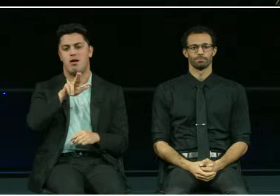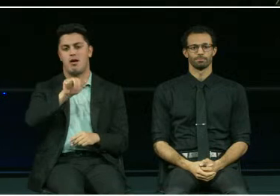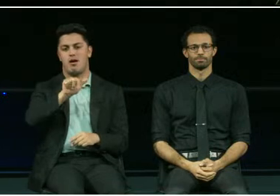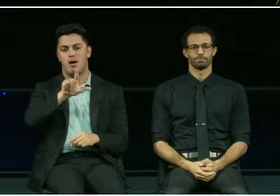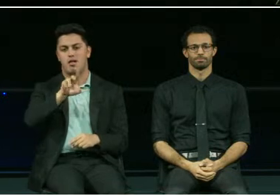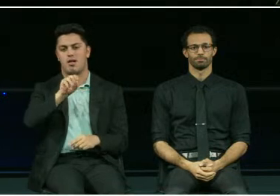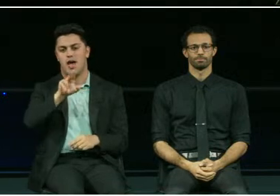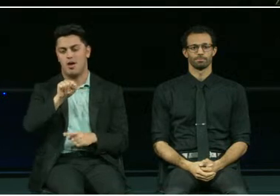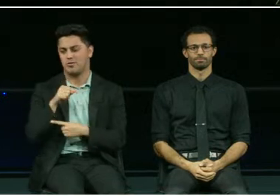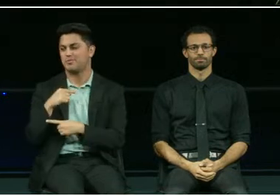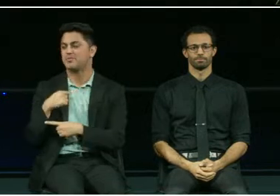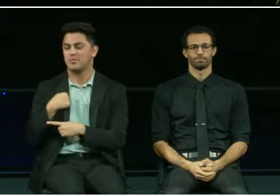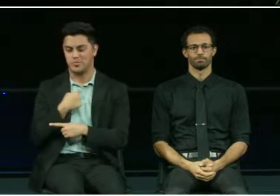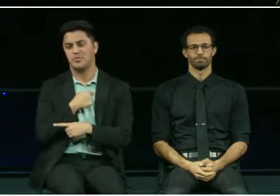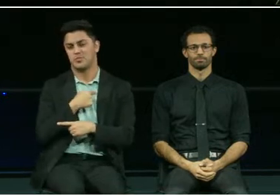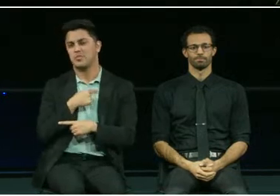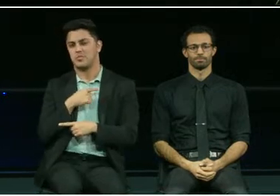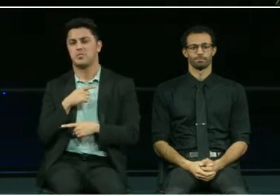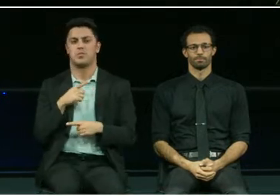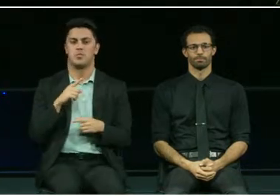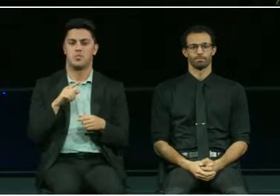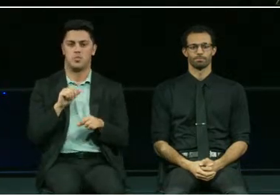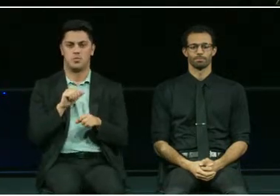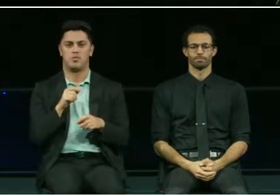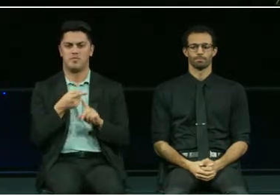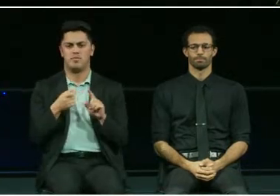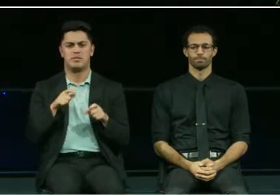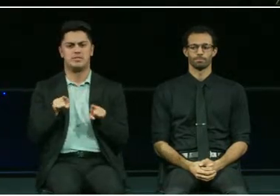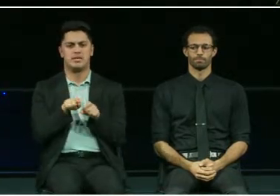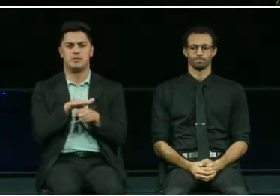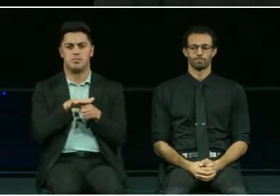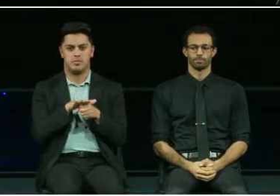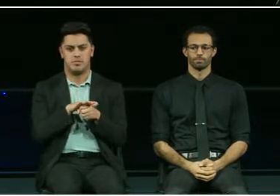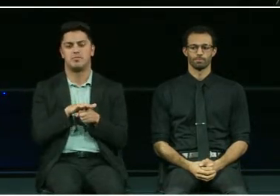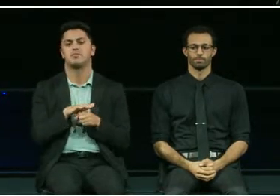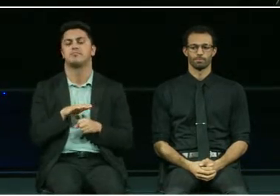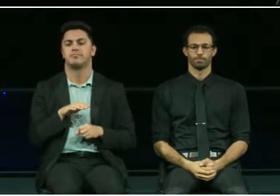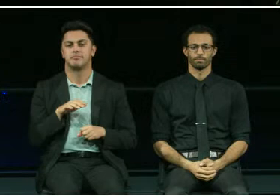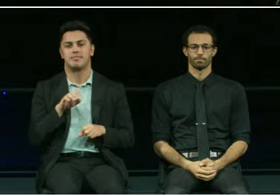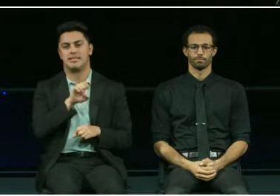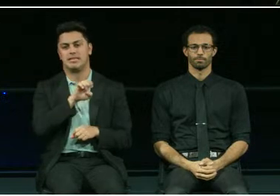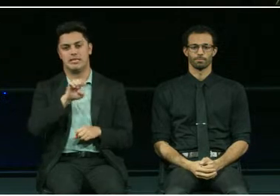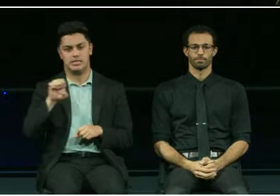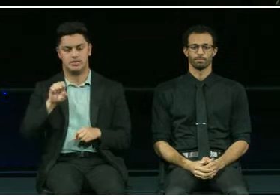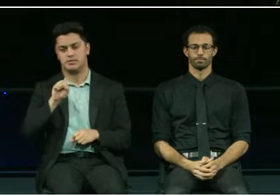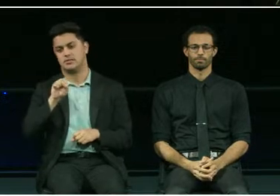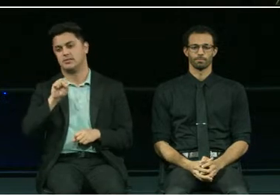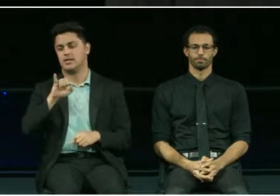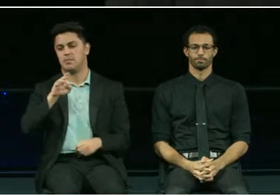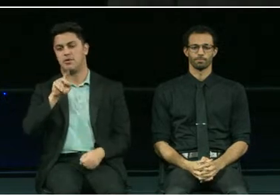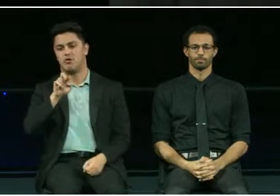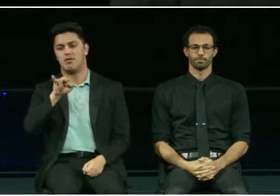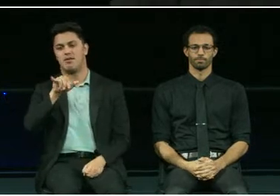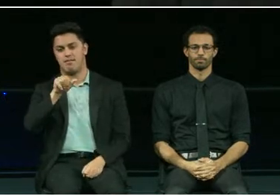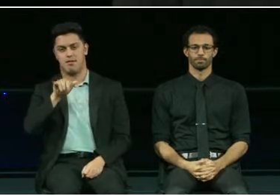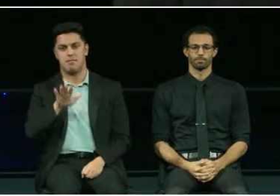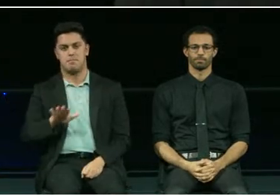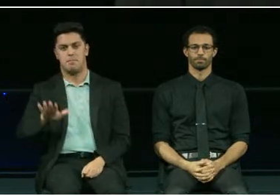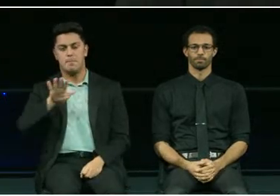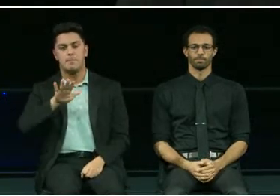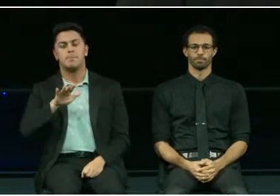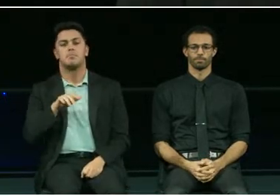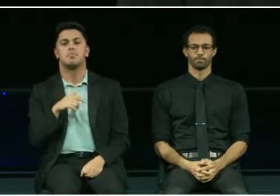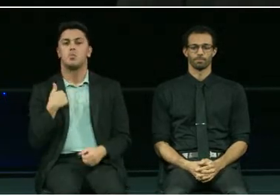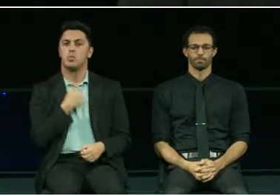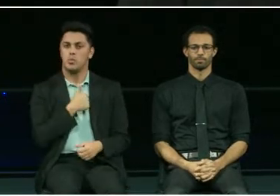we were working, first of all, we're from the same region, from Yakutia, we're from Eastern Siberia. And